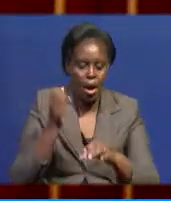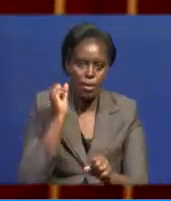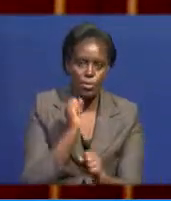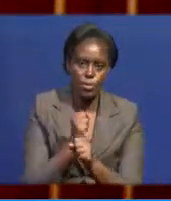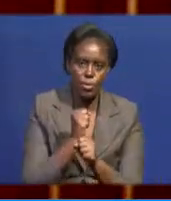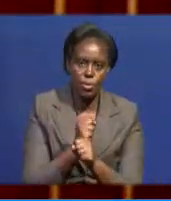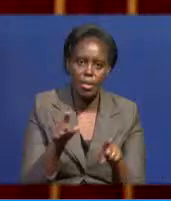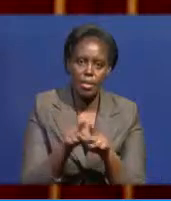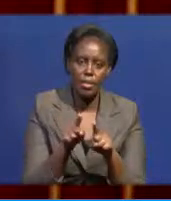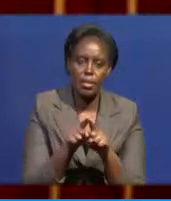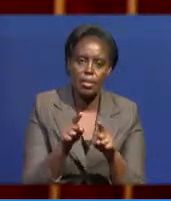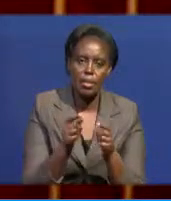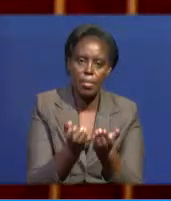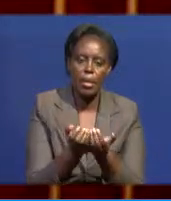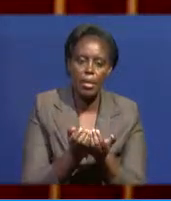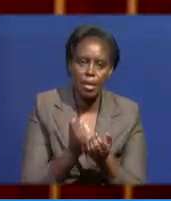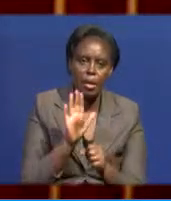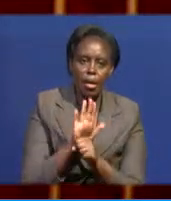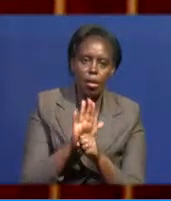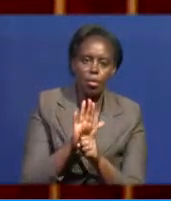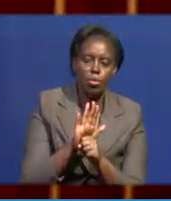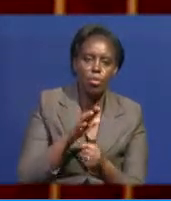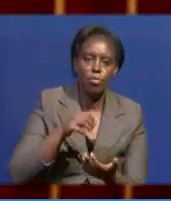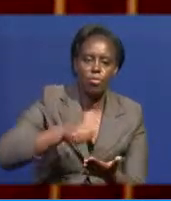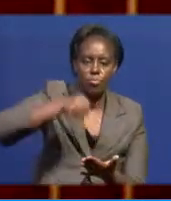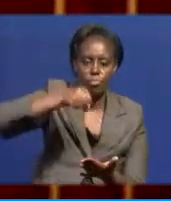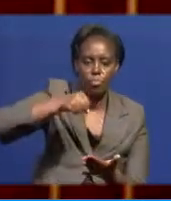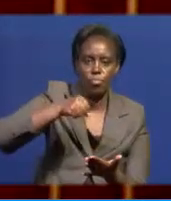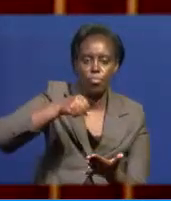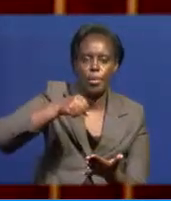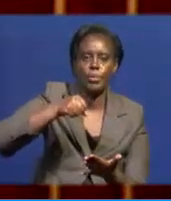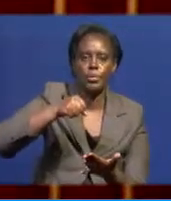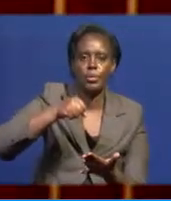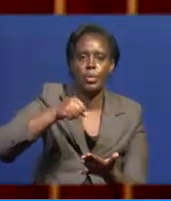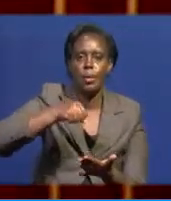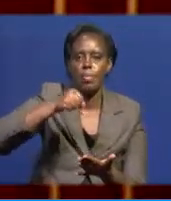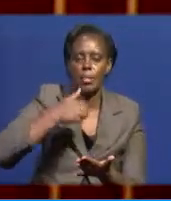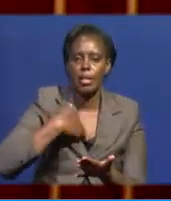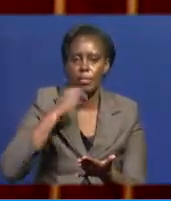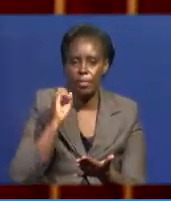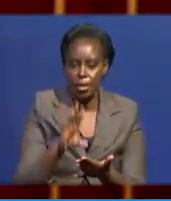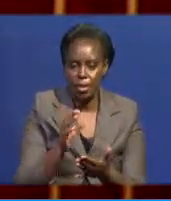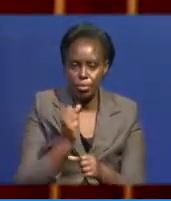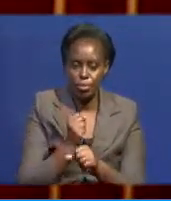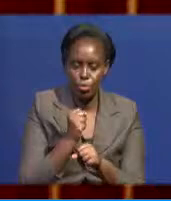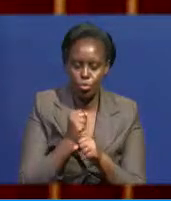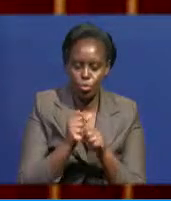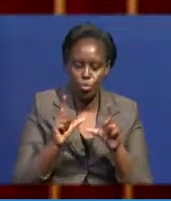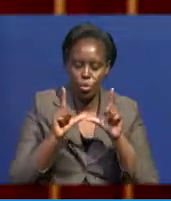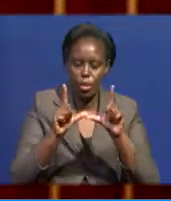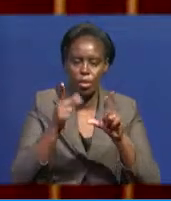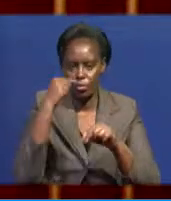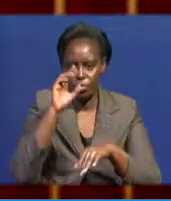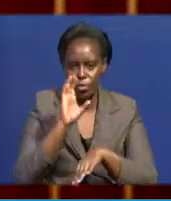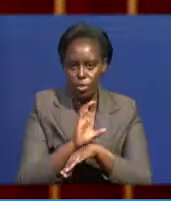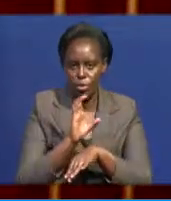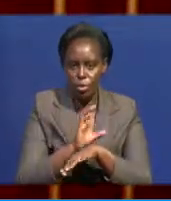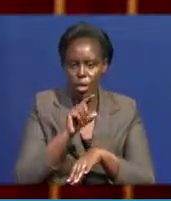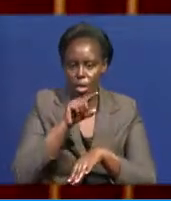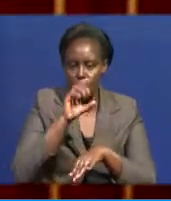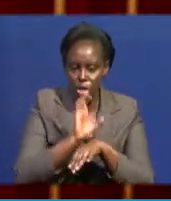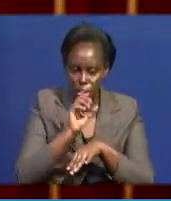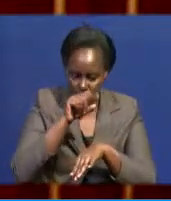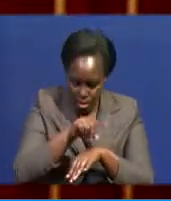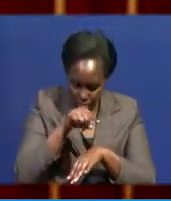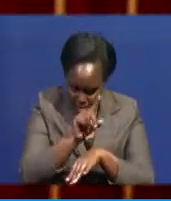budget, and we wouldn't do it for the... We don't have a budget to do titles for churches. It's for the churches